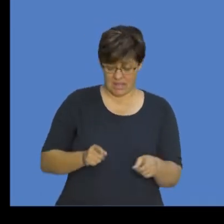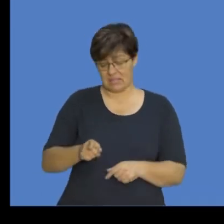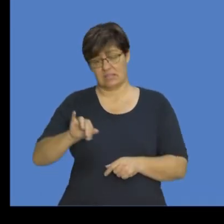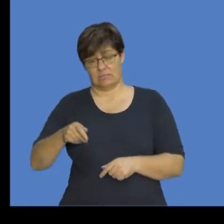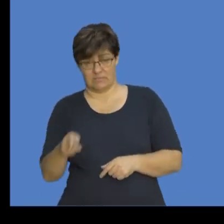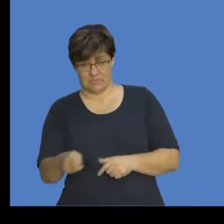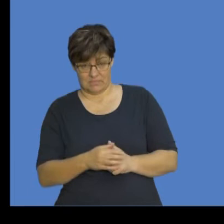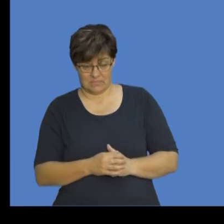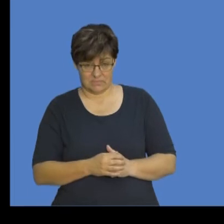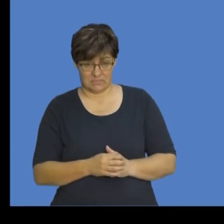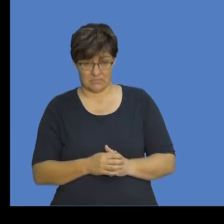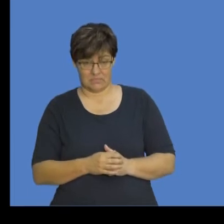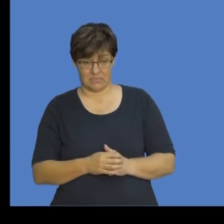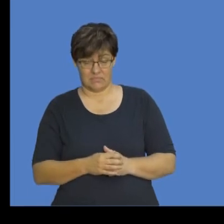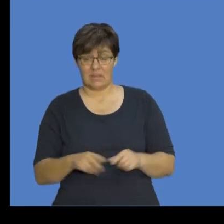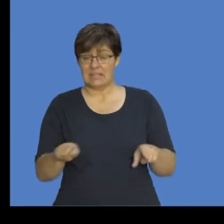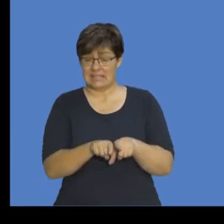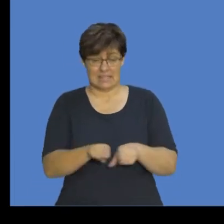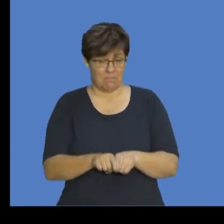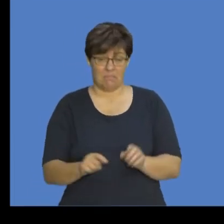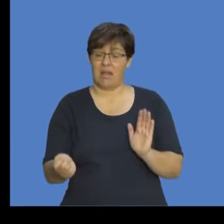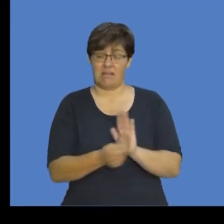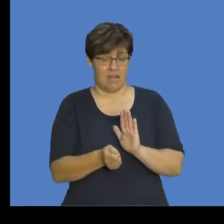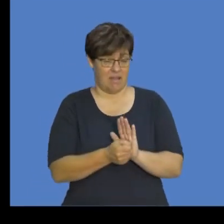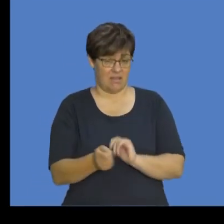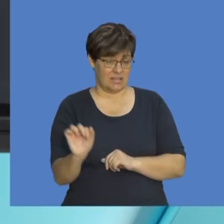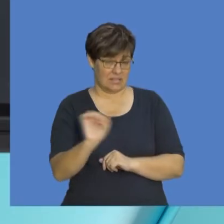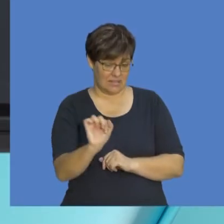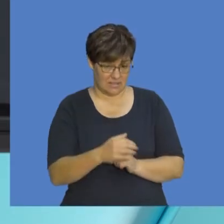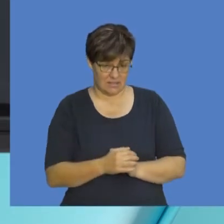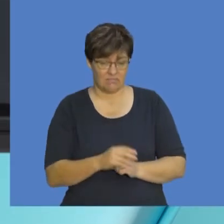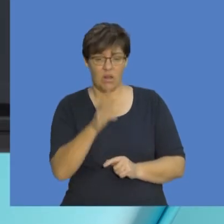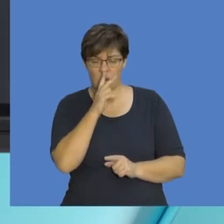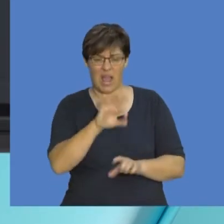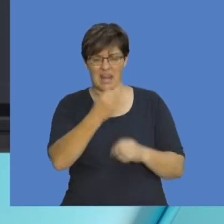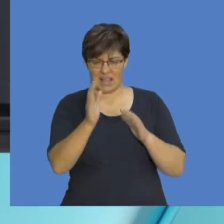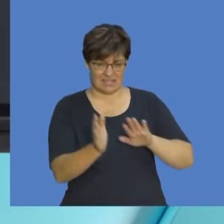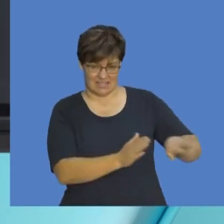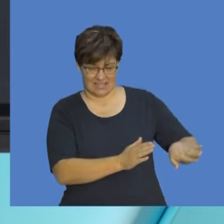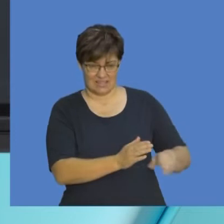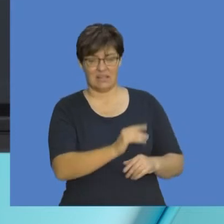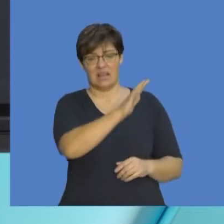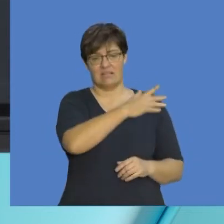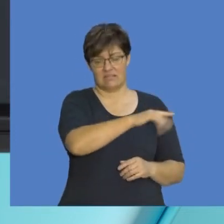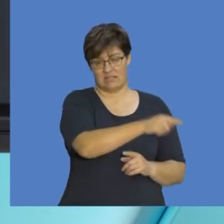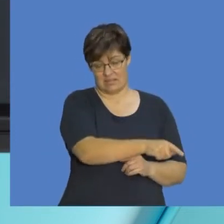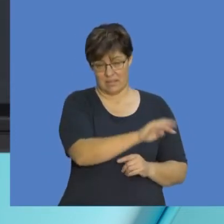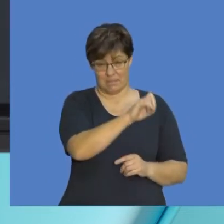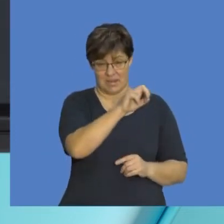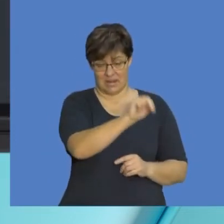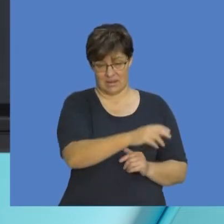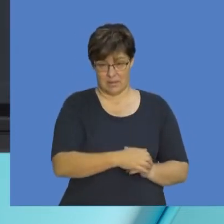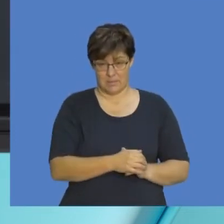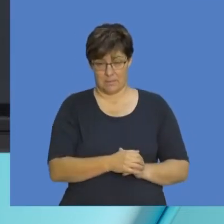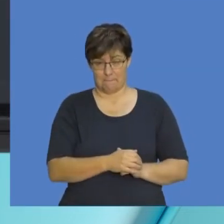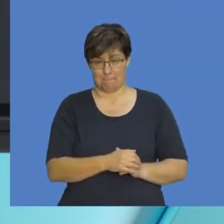We have Matt and Jamie. Still the same car. We're going to look at another analysis. The first analysis, we look at calculate the